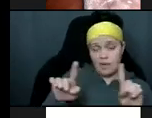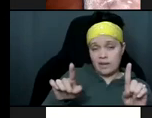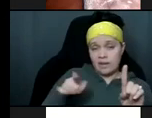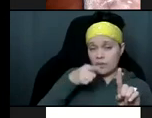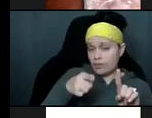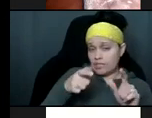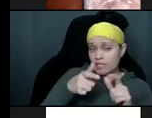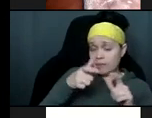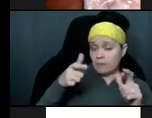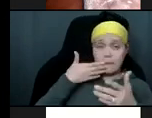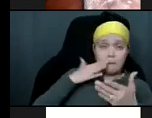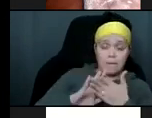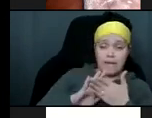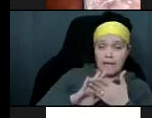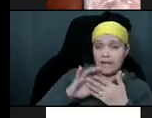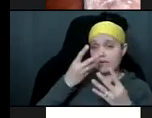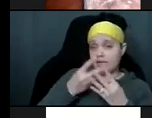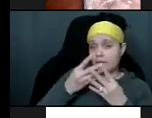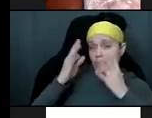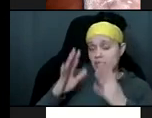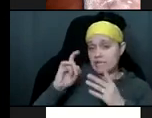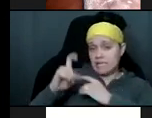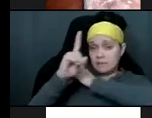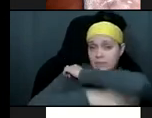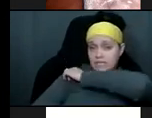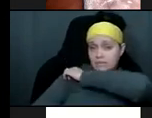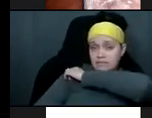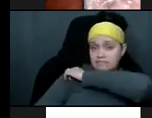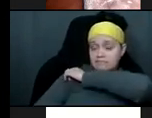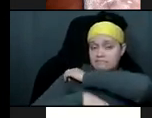a big bad criminal who needed punishment?